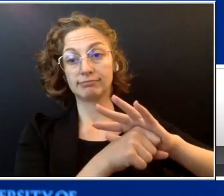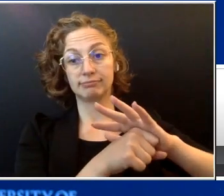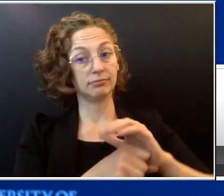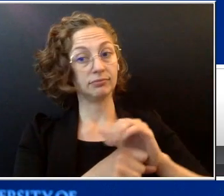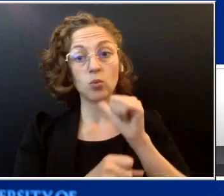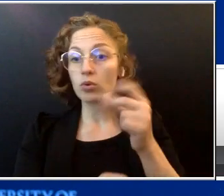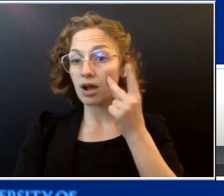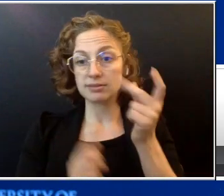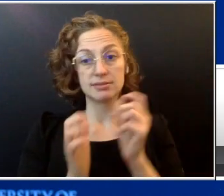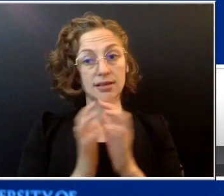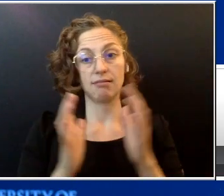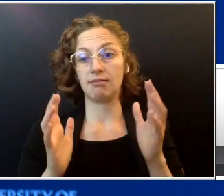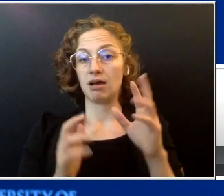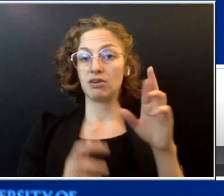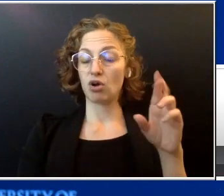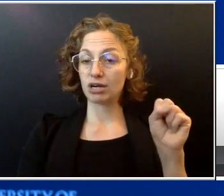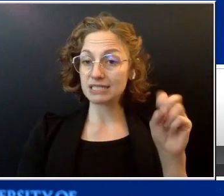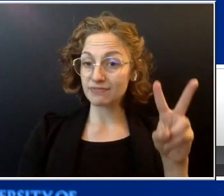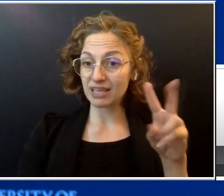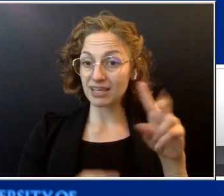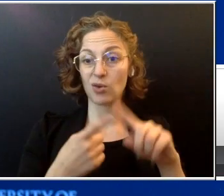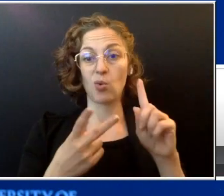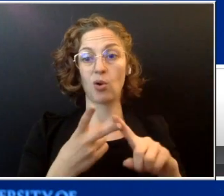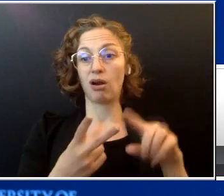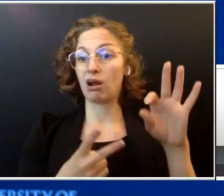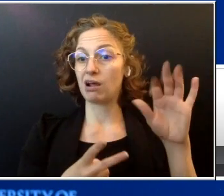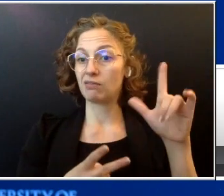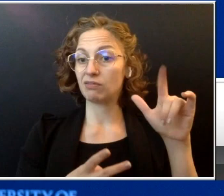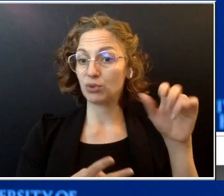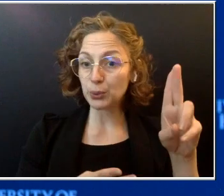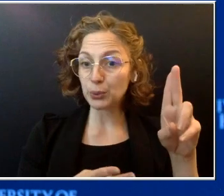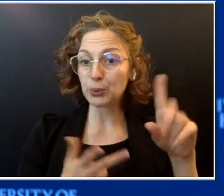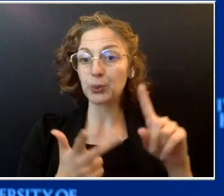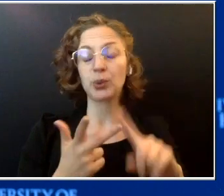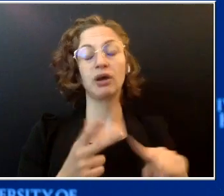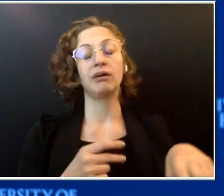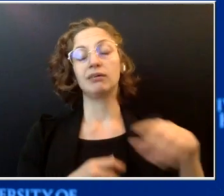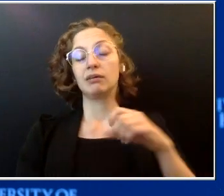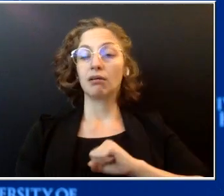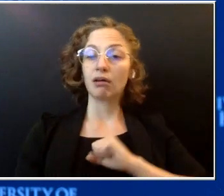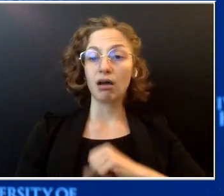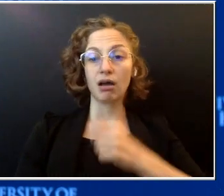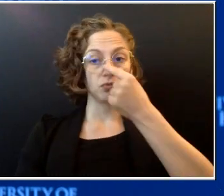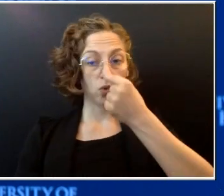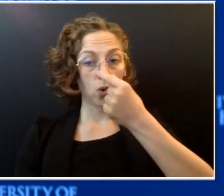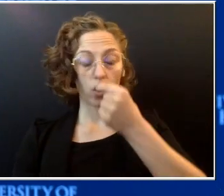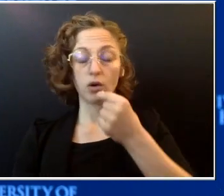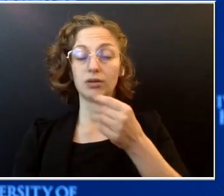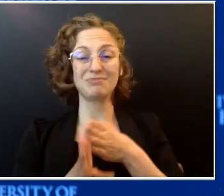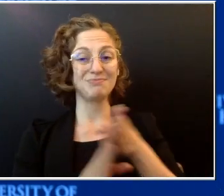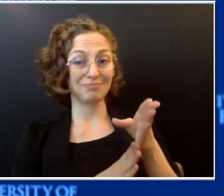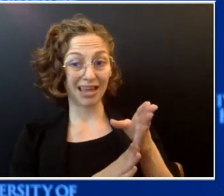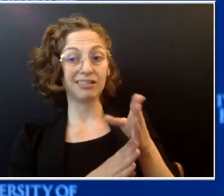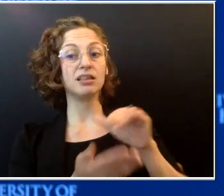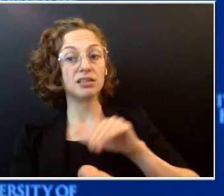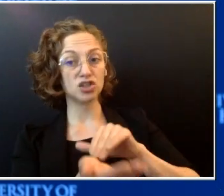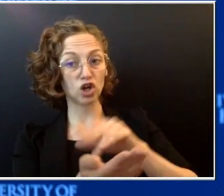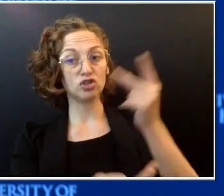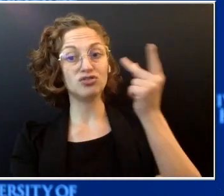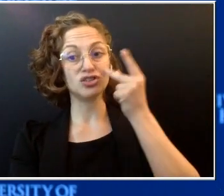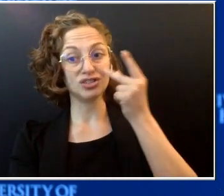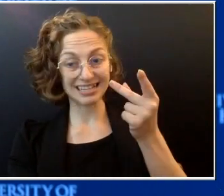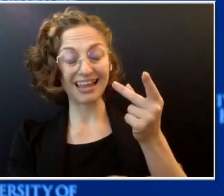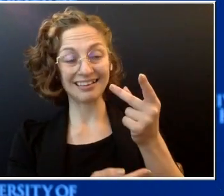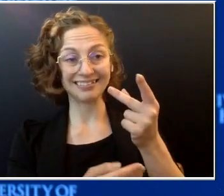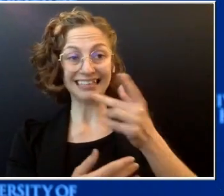time, or influenza, or those other common viruses. What they're overwhelmingly seeing is COVID-19, is SARS-CoV-2. So we